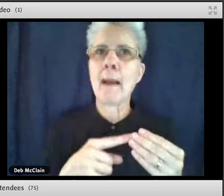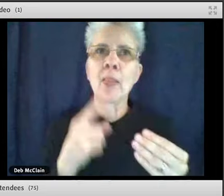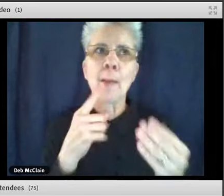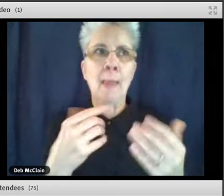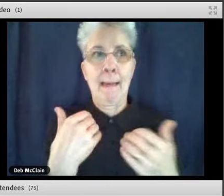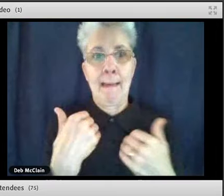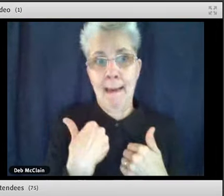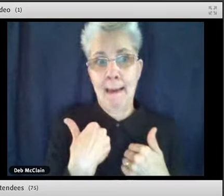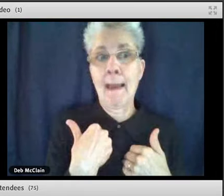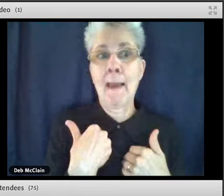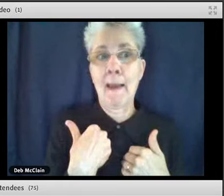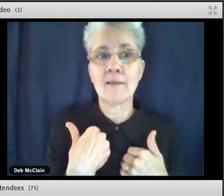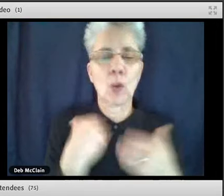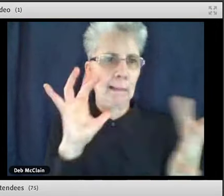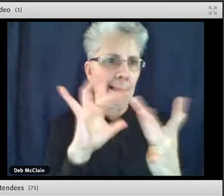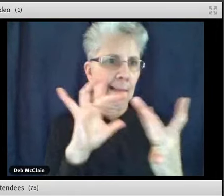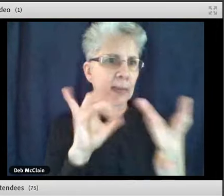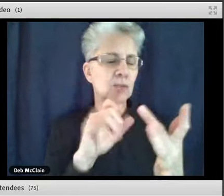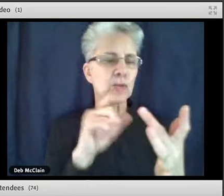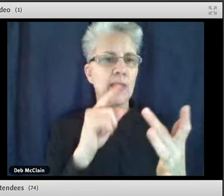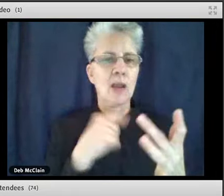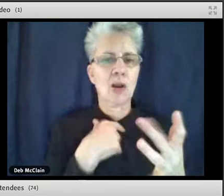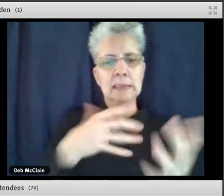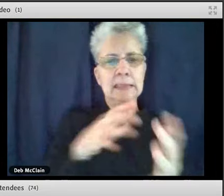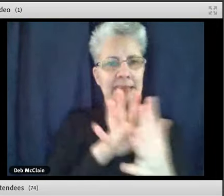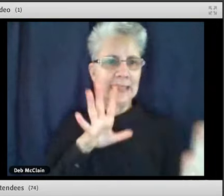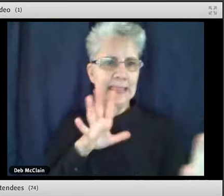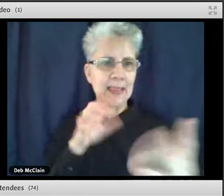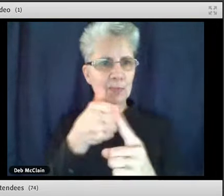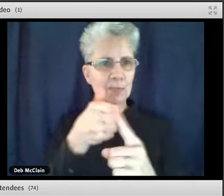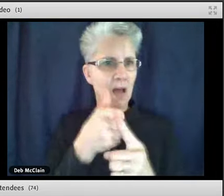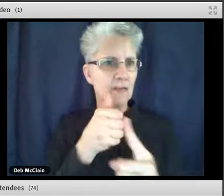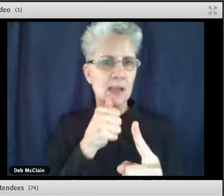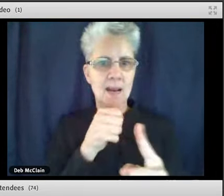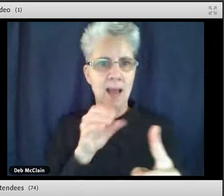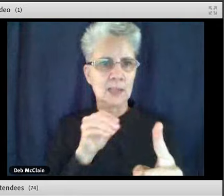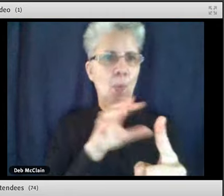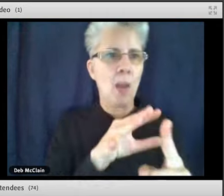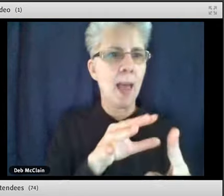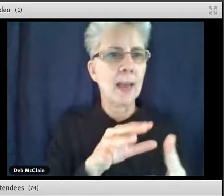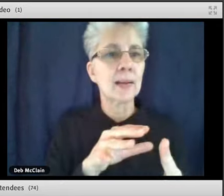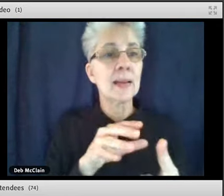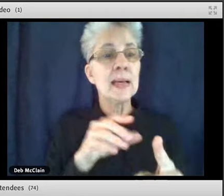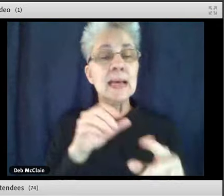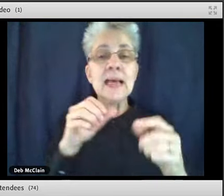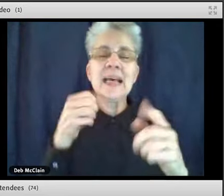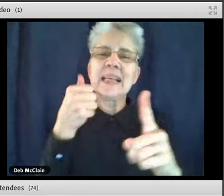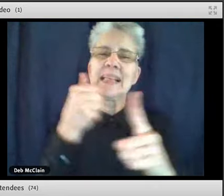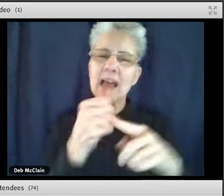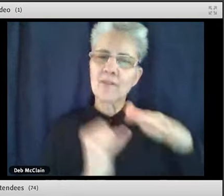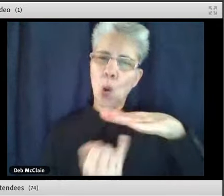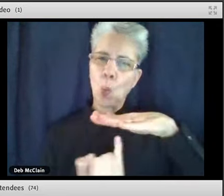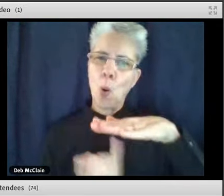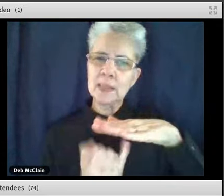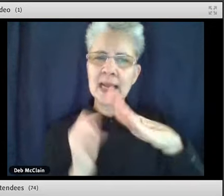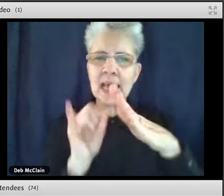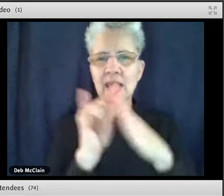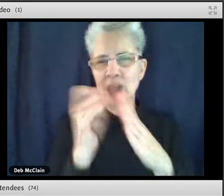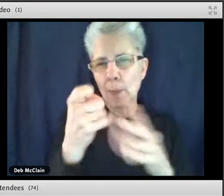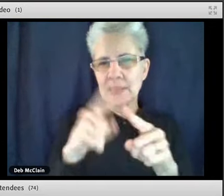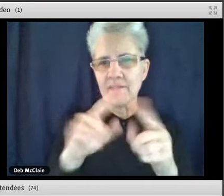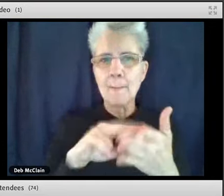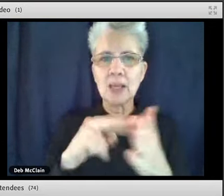have, they've contacted it, so they're kind of social distancing themselves. Self quarantine is a little bit different. This means you've